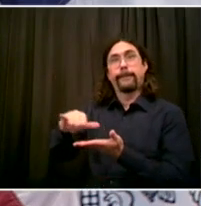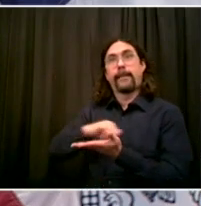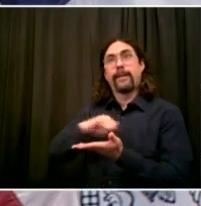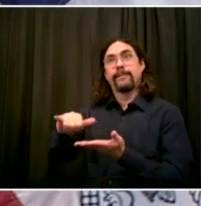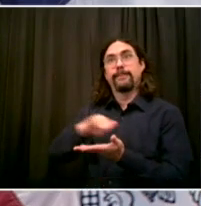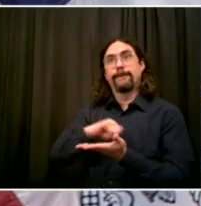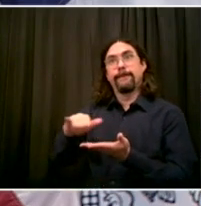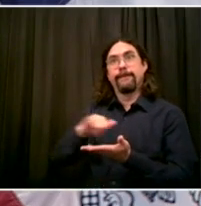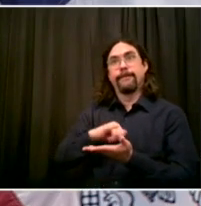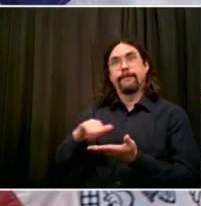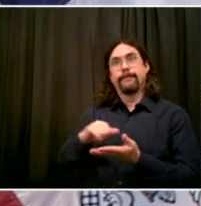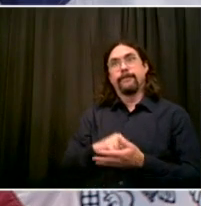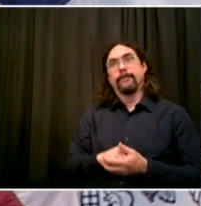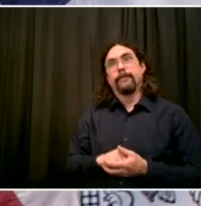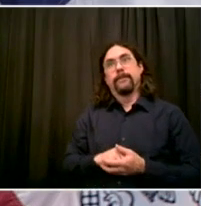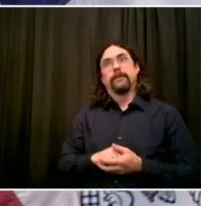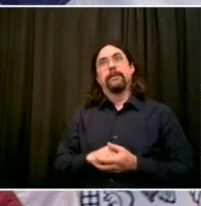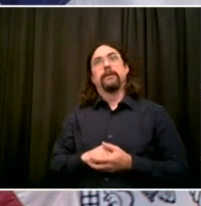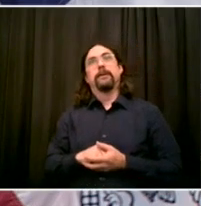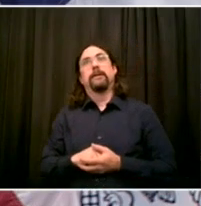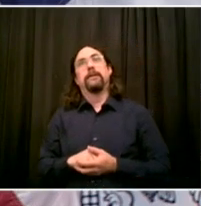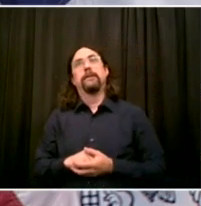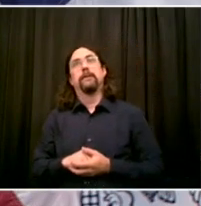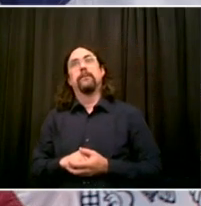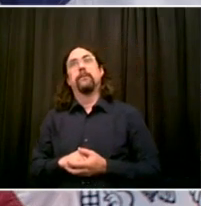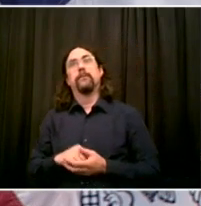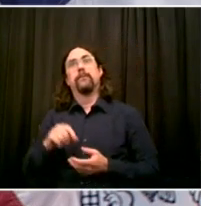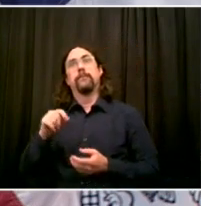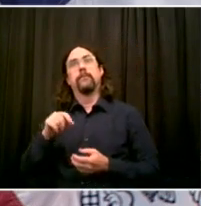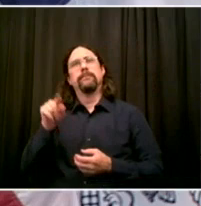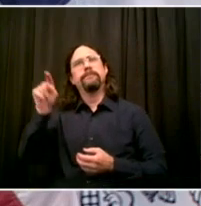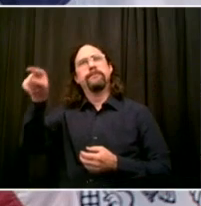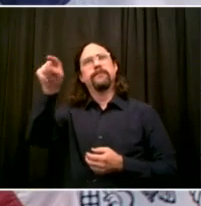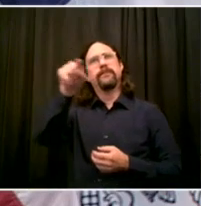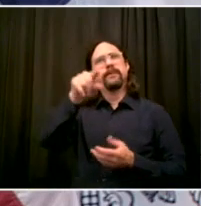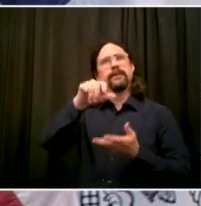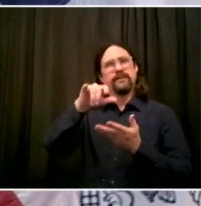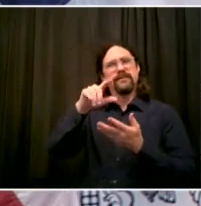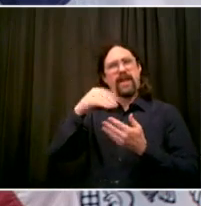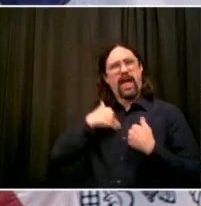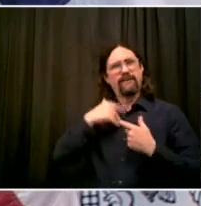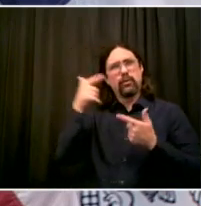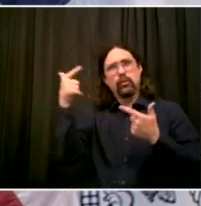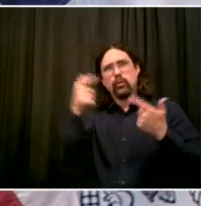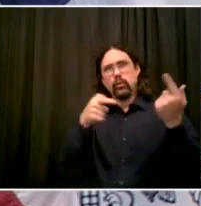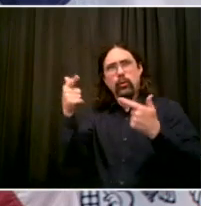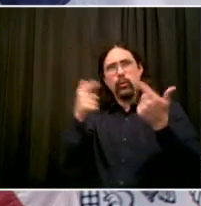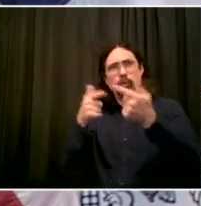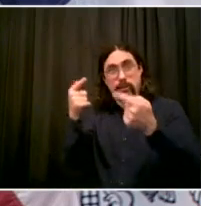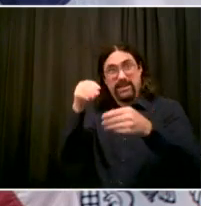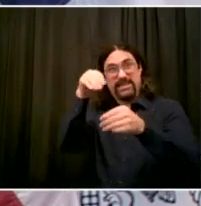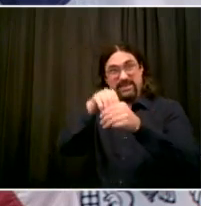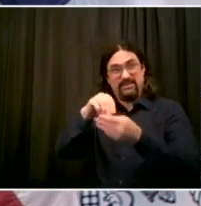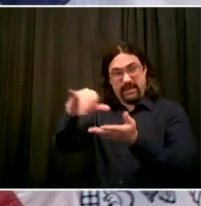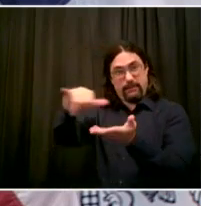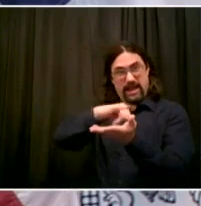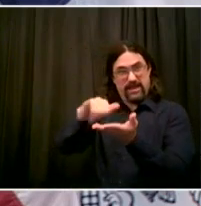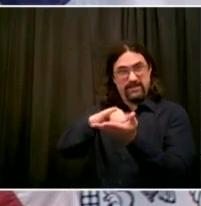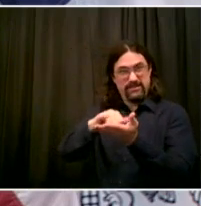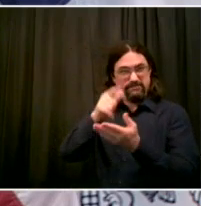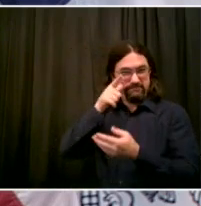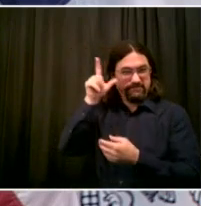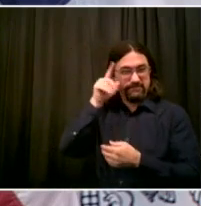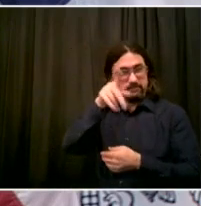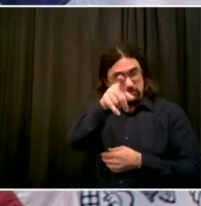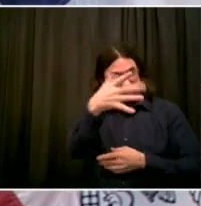Who is the killer, or what is the update of the case? Yeah, Abu, again, I apologize. I do not. It's obviously a horrible tragedy